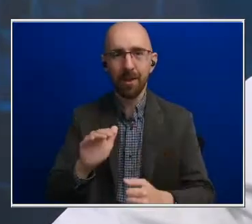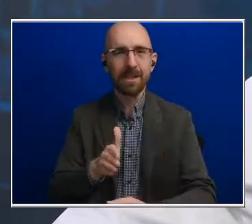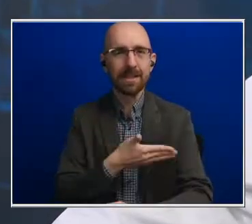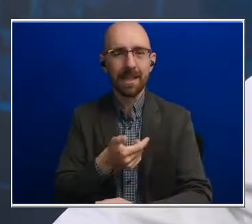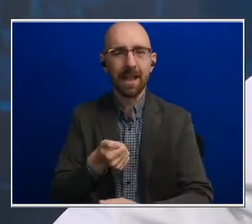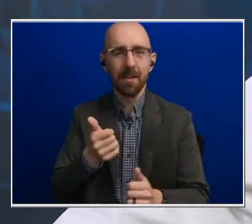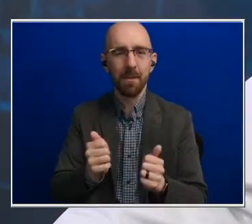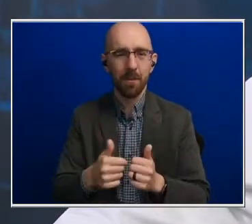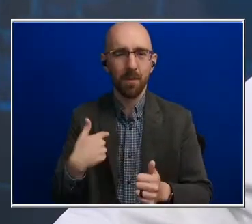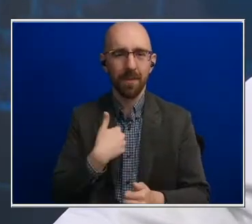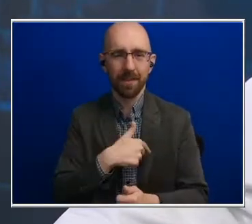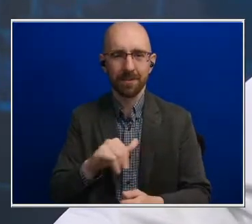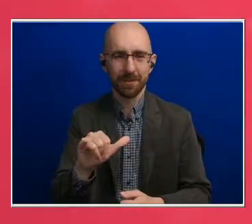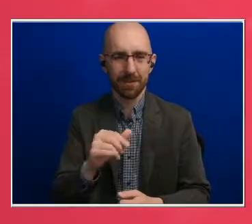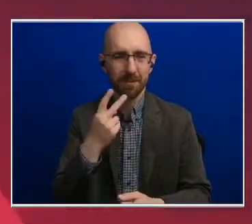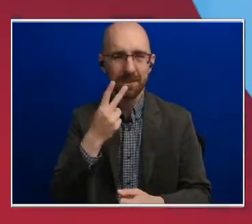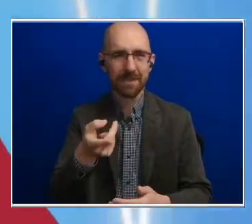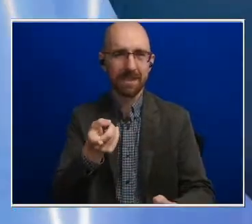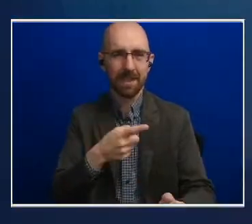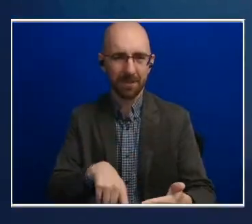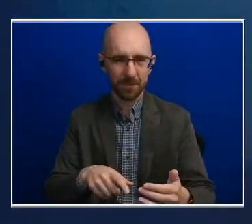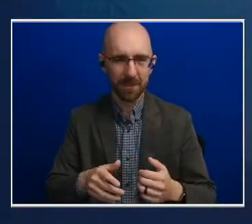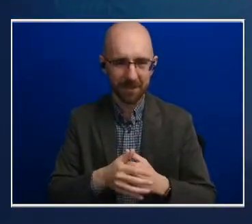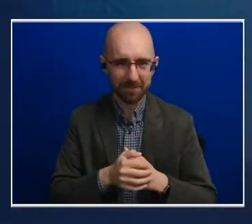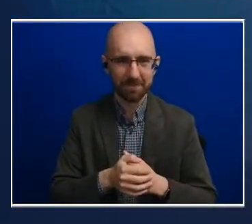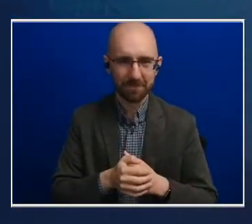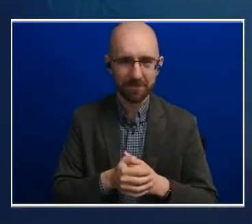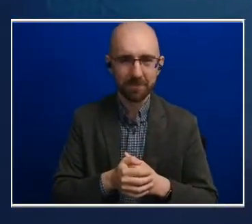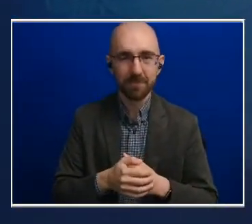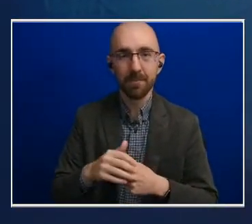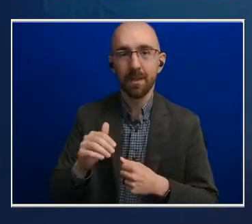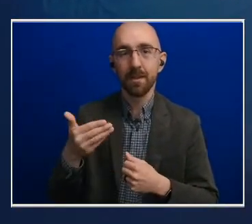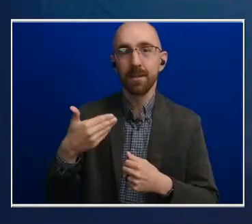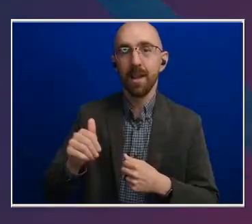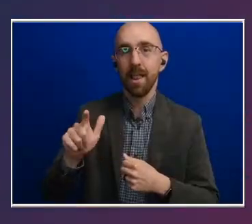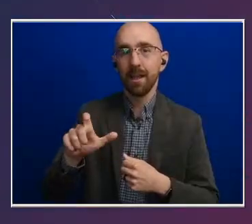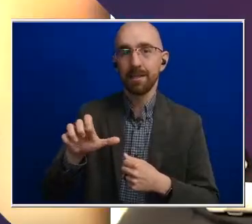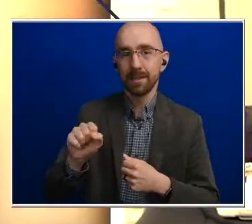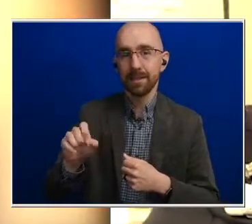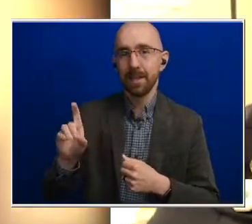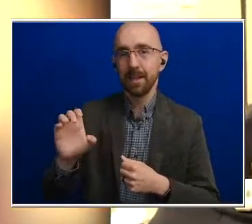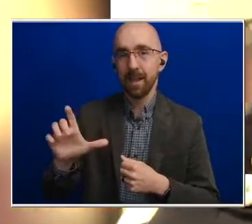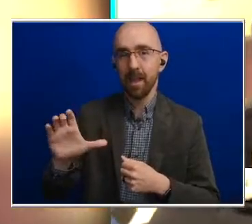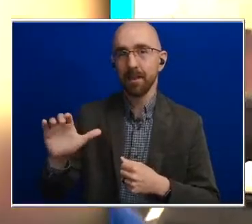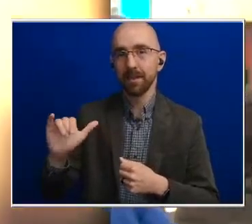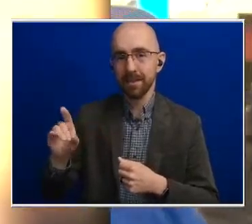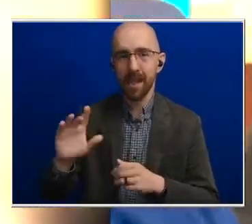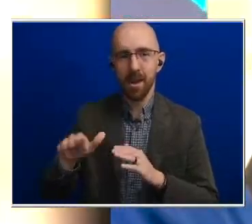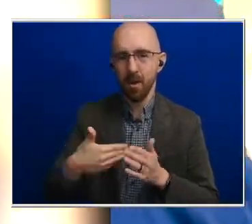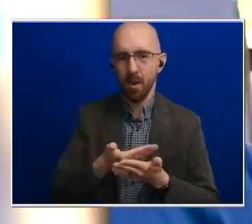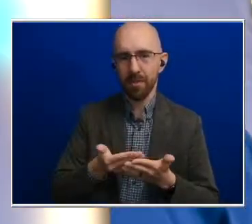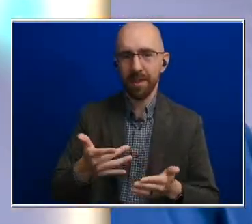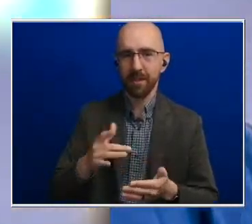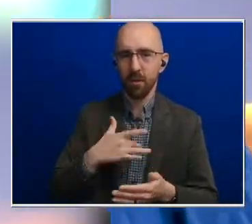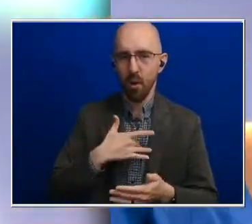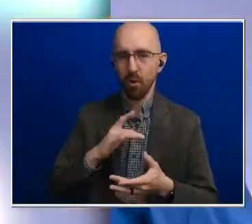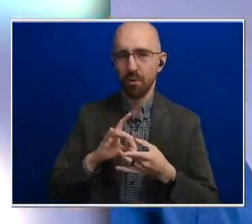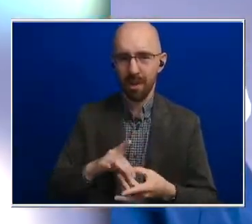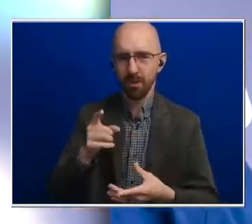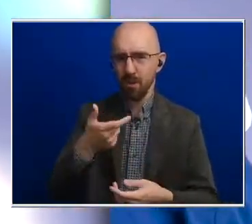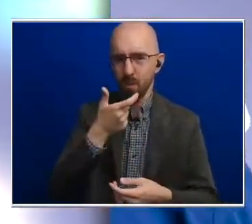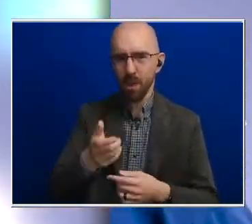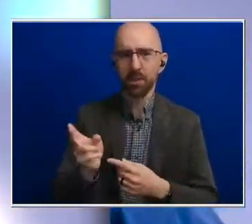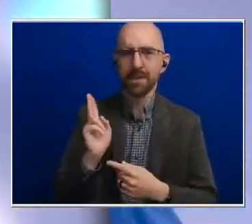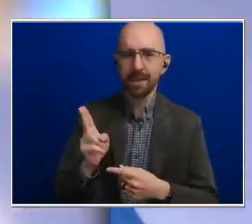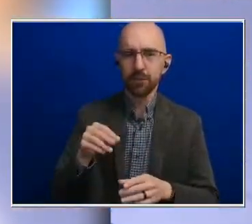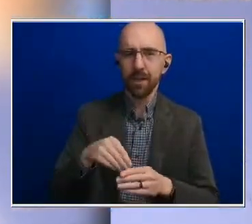We'll see you next week. I'm Alexis Del Cid. On the next All Things Heart, you are watching History in the Making,